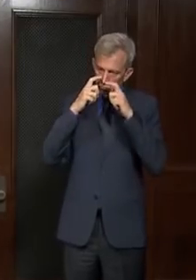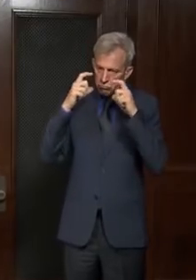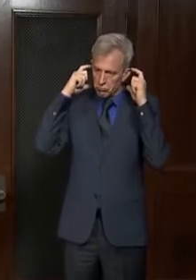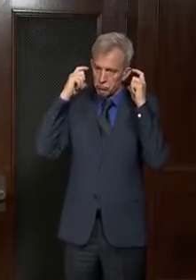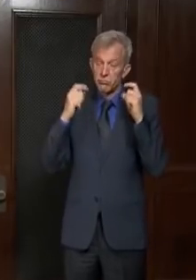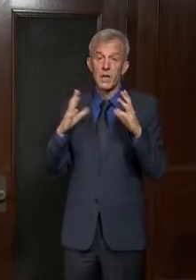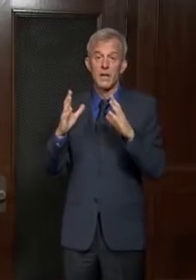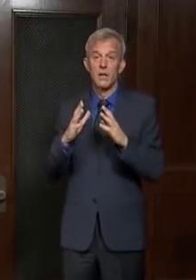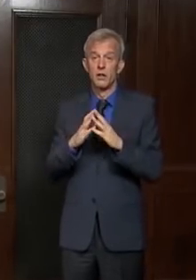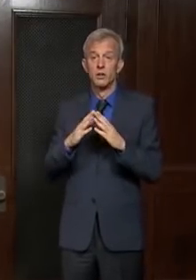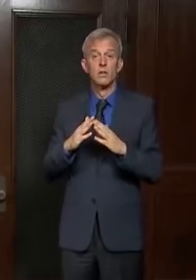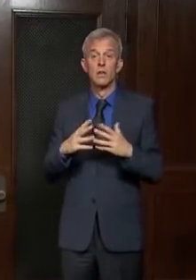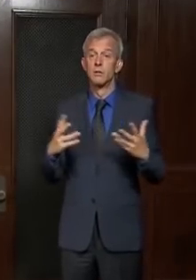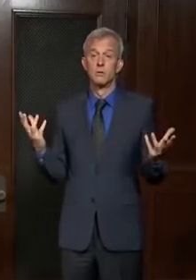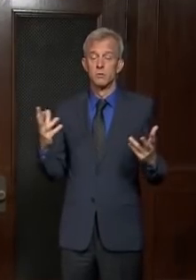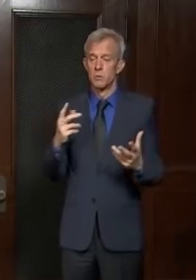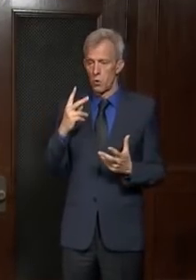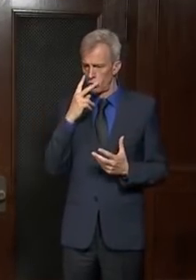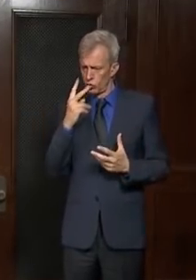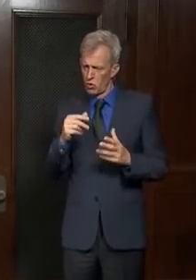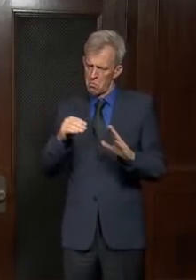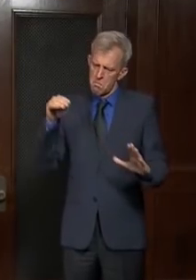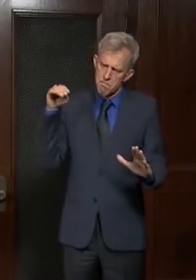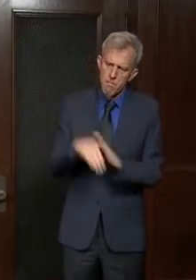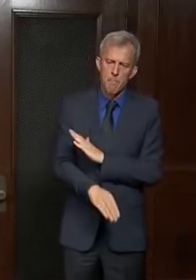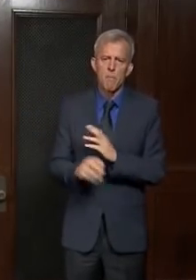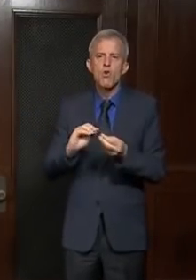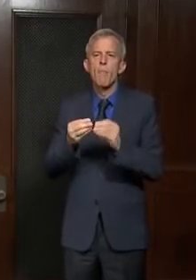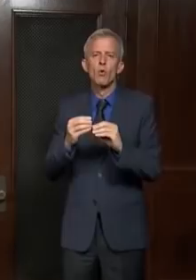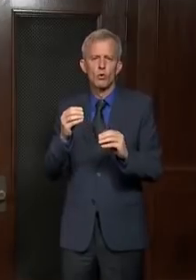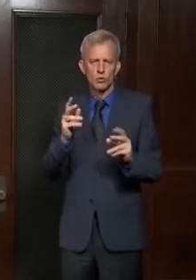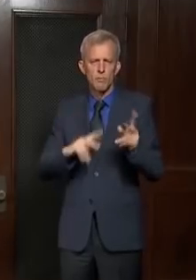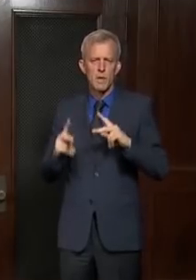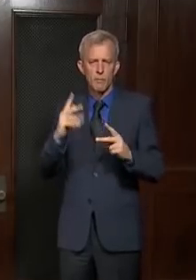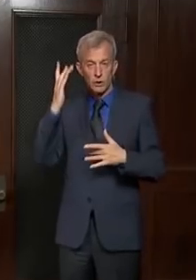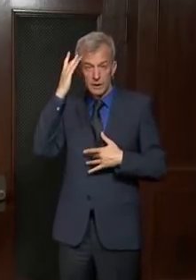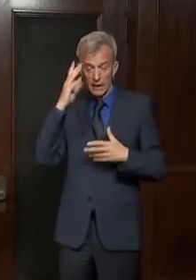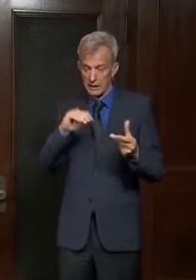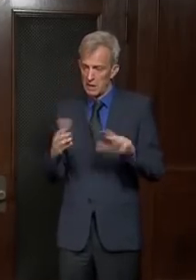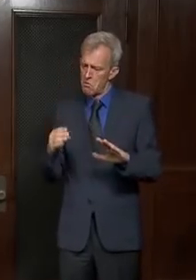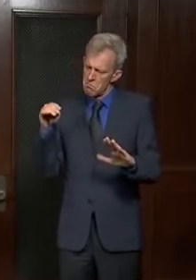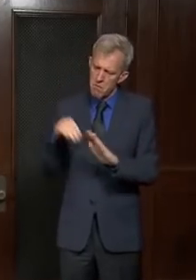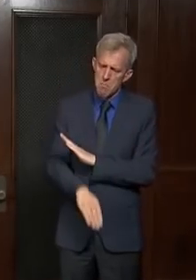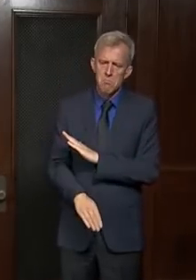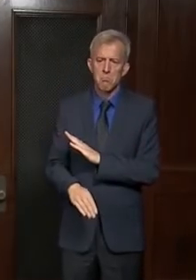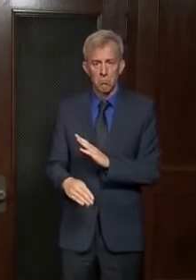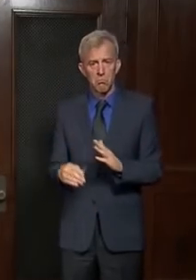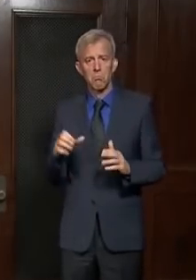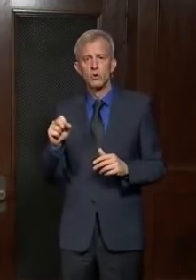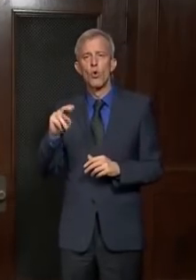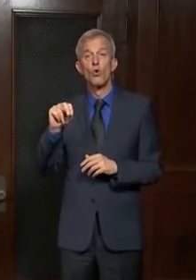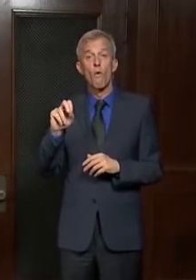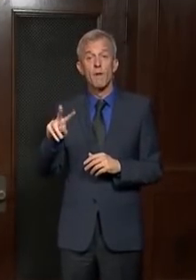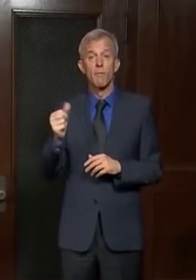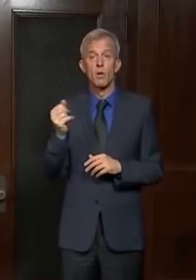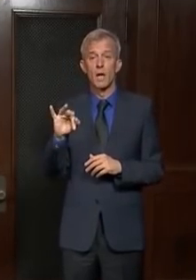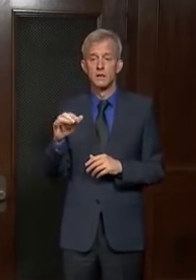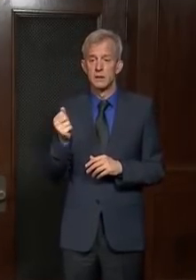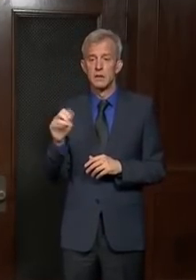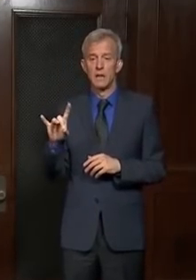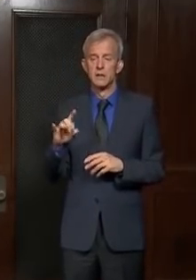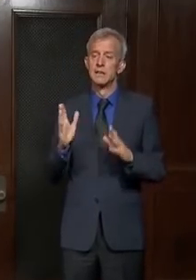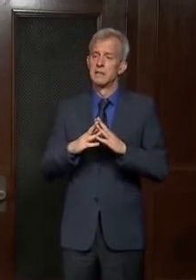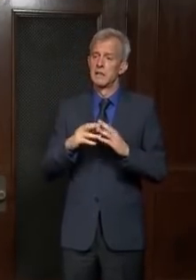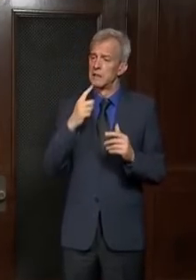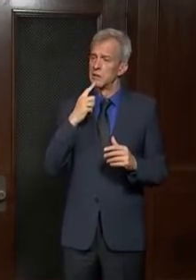huge drop in numbers of people who were becoming sick and who were dying. So, in November 1918, the city eased up.